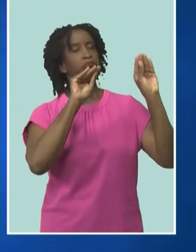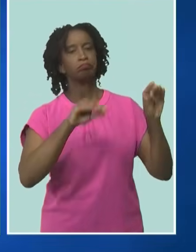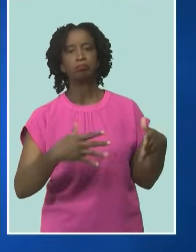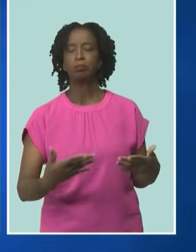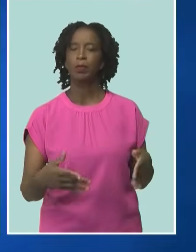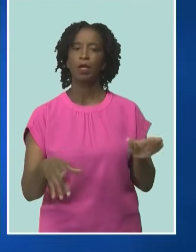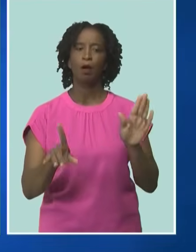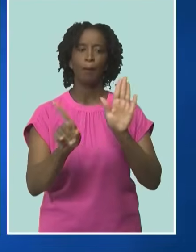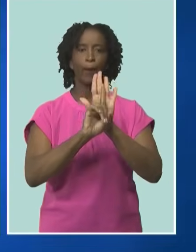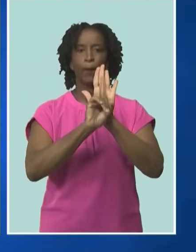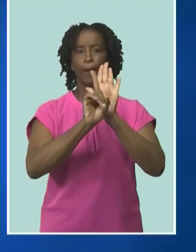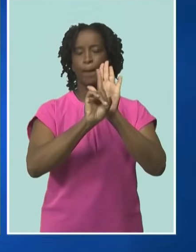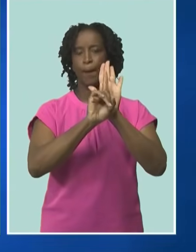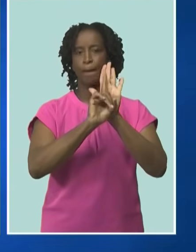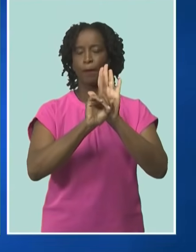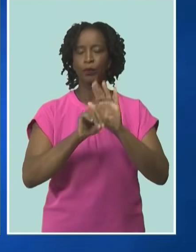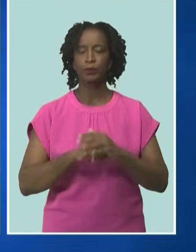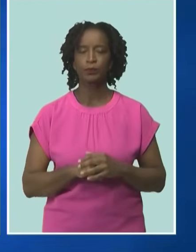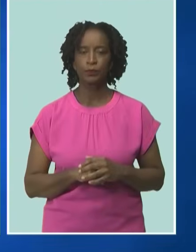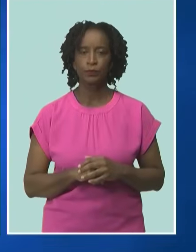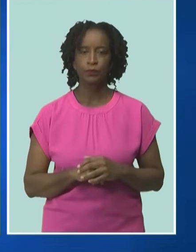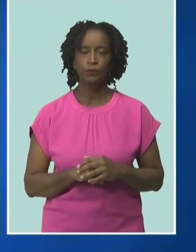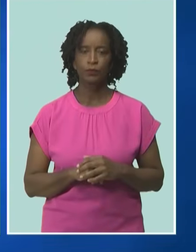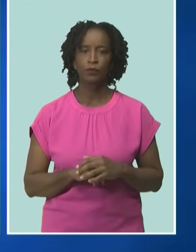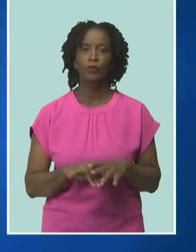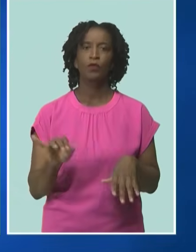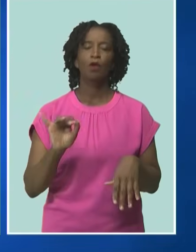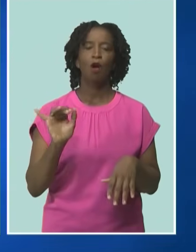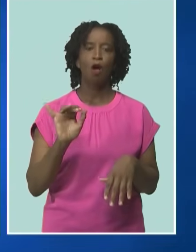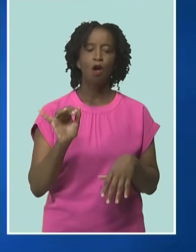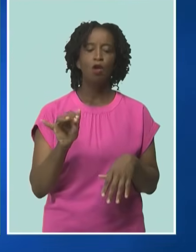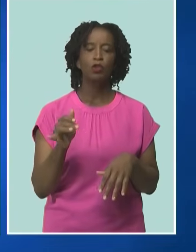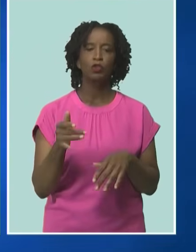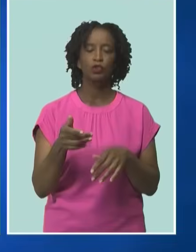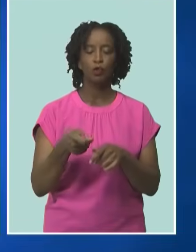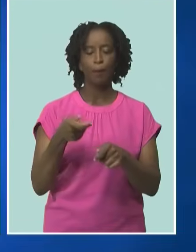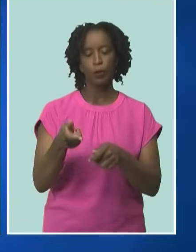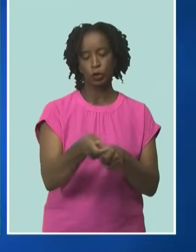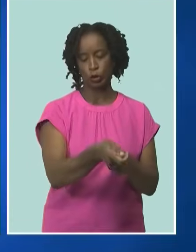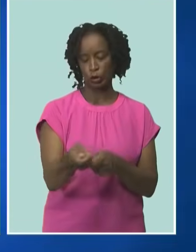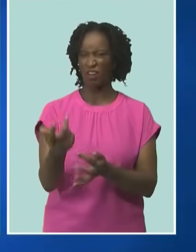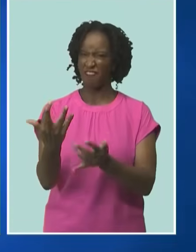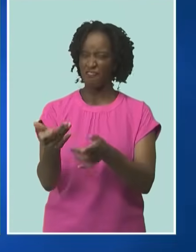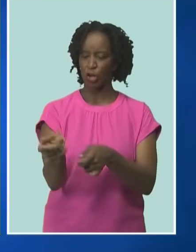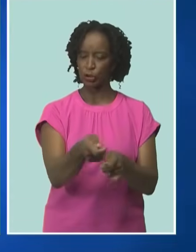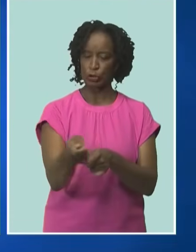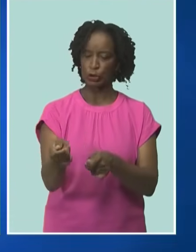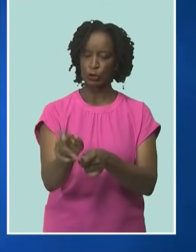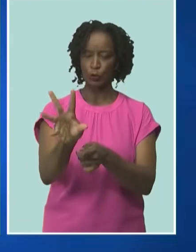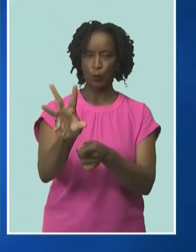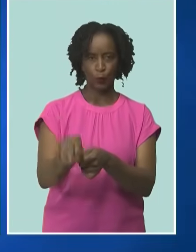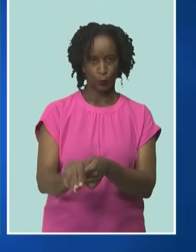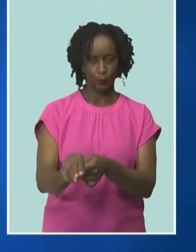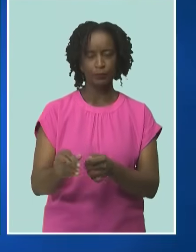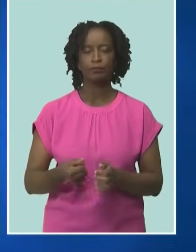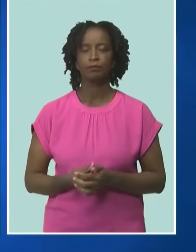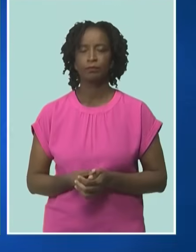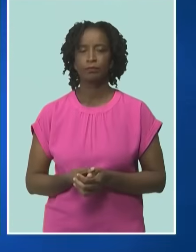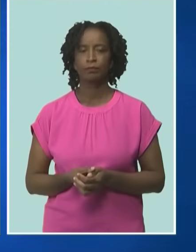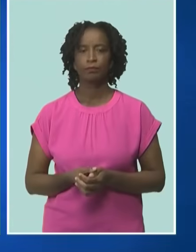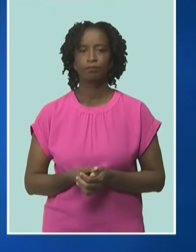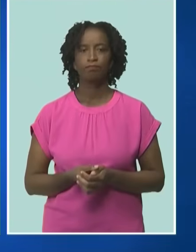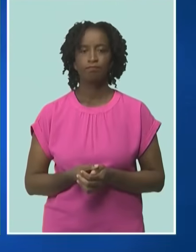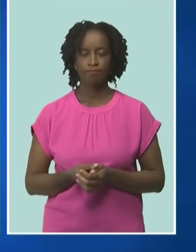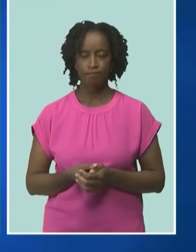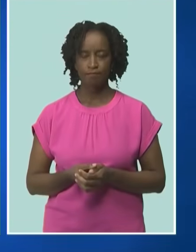and an appropriate amount of extinguishers and things of that nature. The Deputy Chief says there are businesses